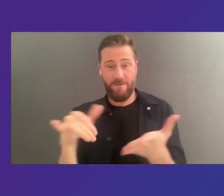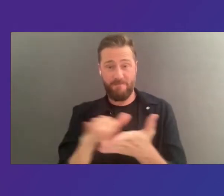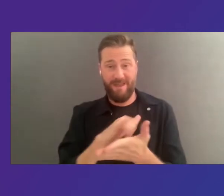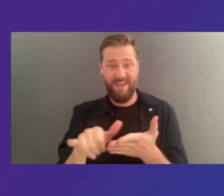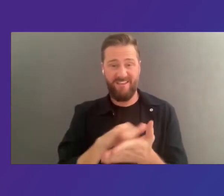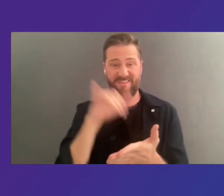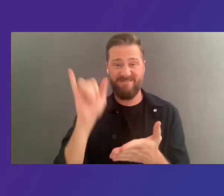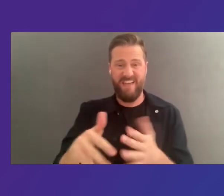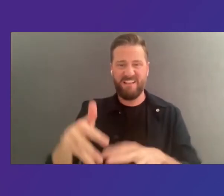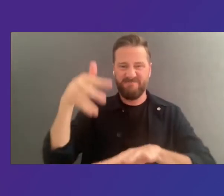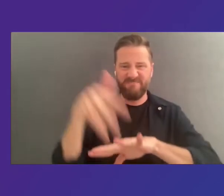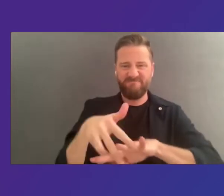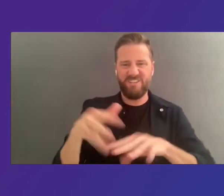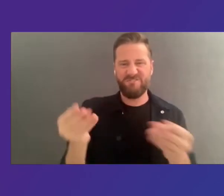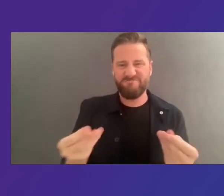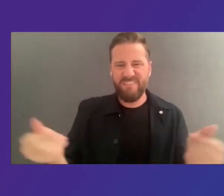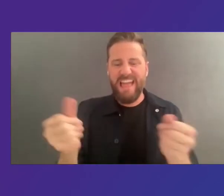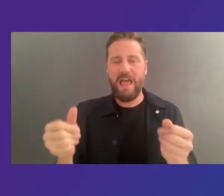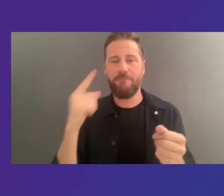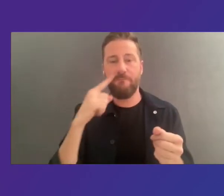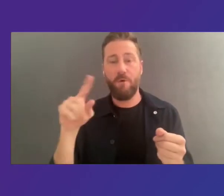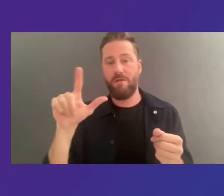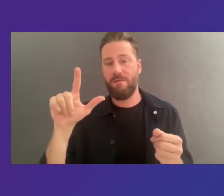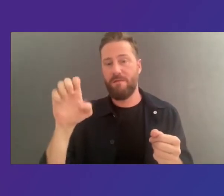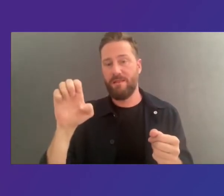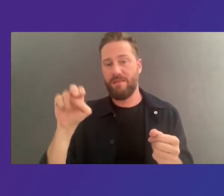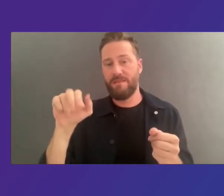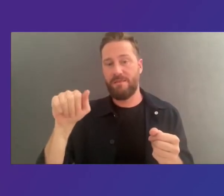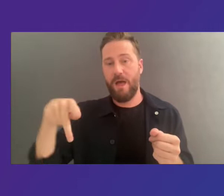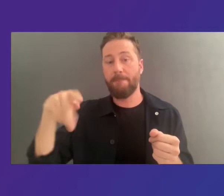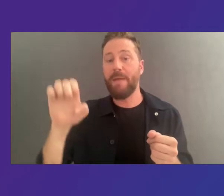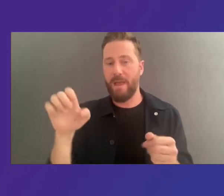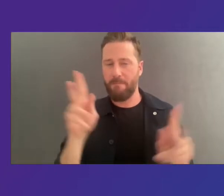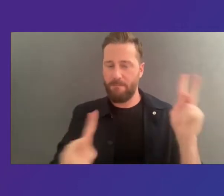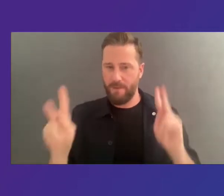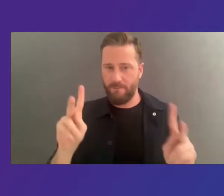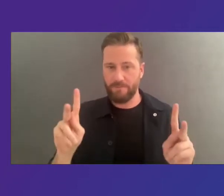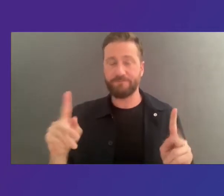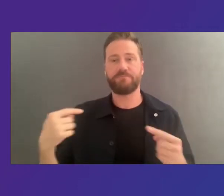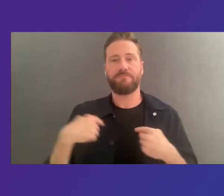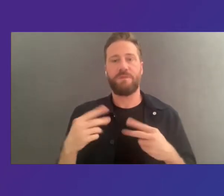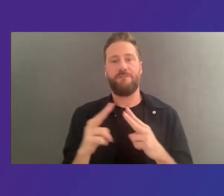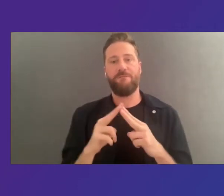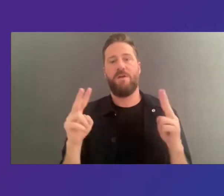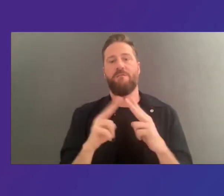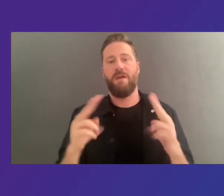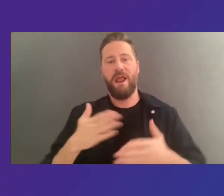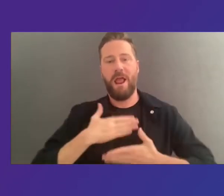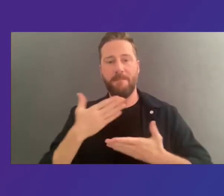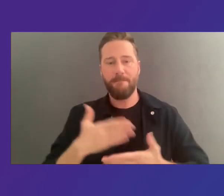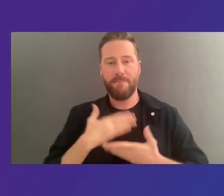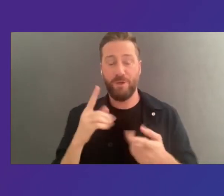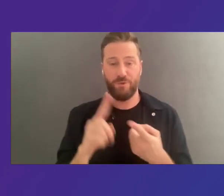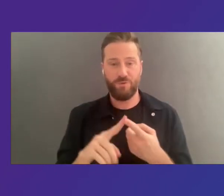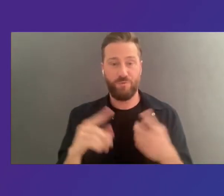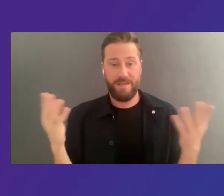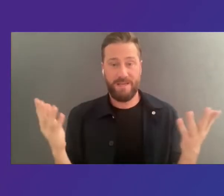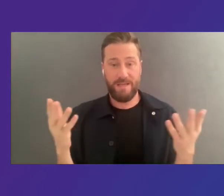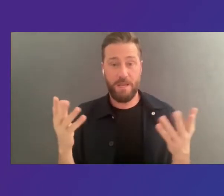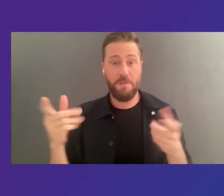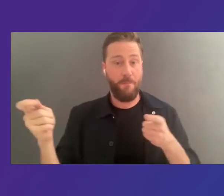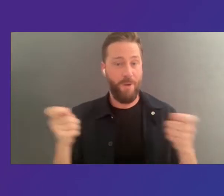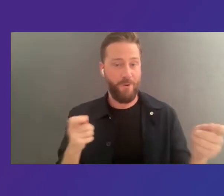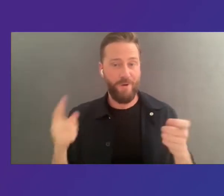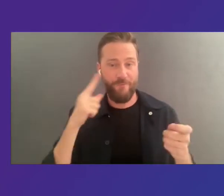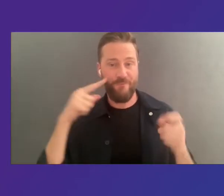is the indigenous land of the Lenape people. I'm very, very happy to be the